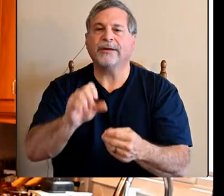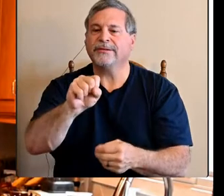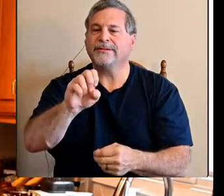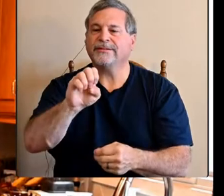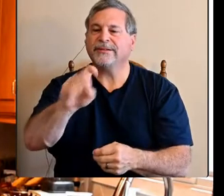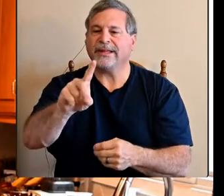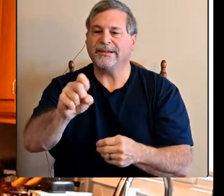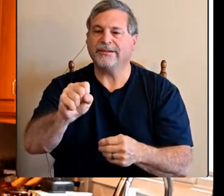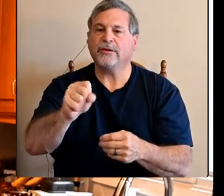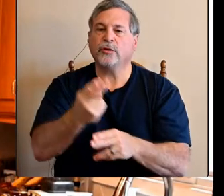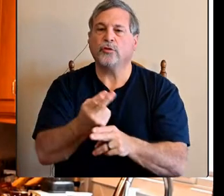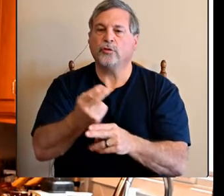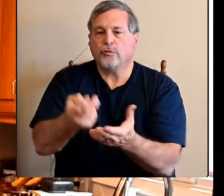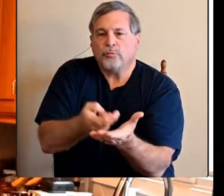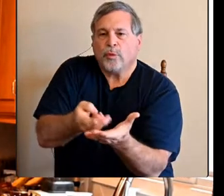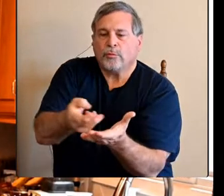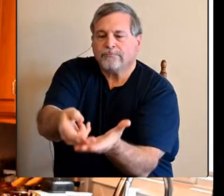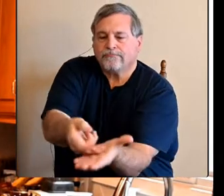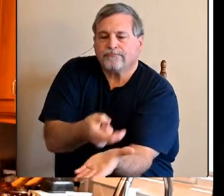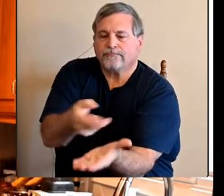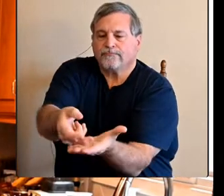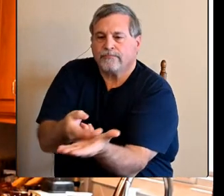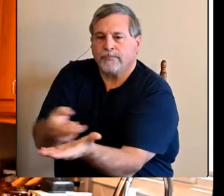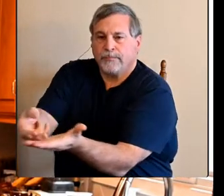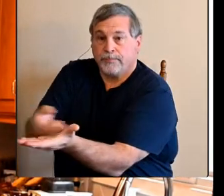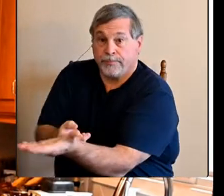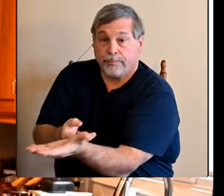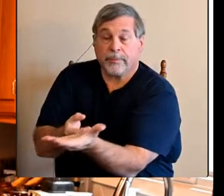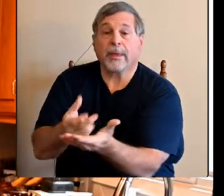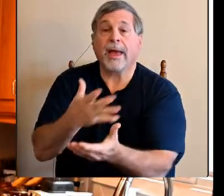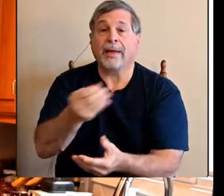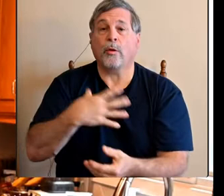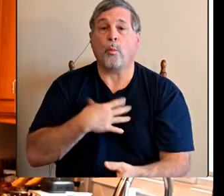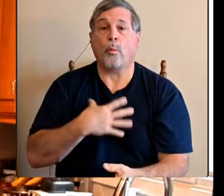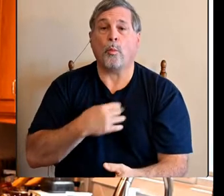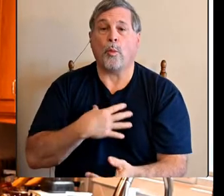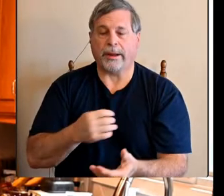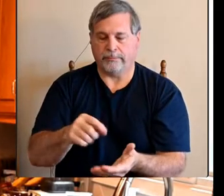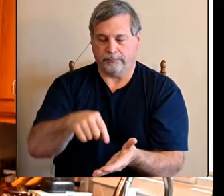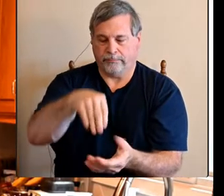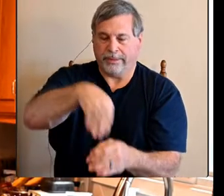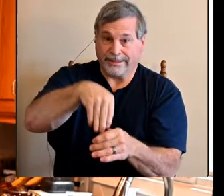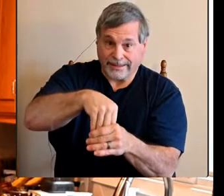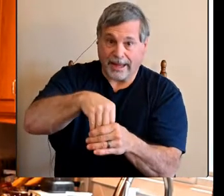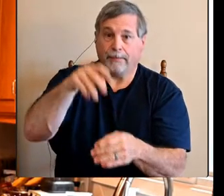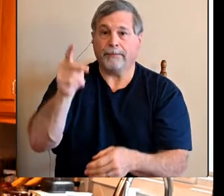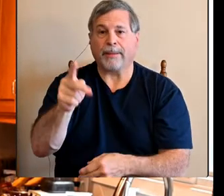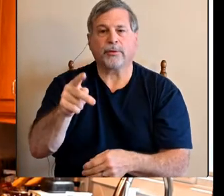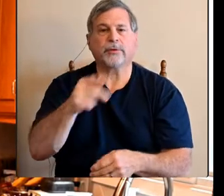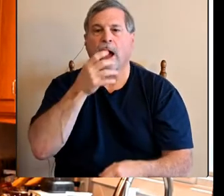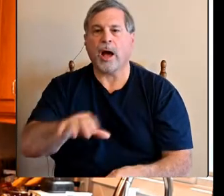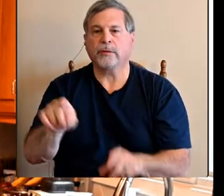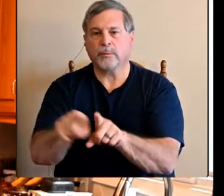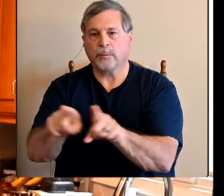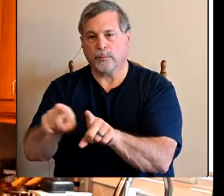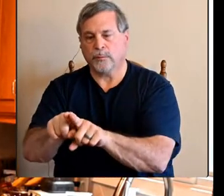want to take a spoon scrape out those seeds unless you really like it hot and also the white membrane inside the pepper is very hot as